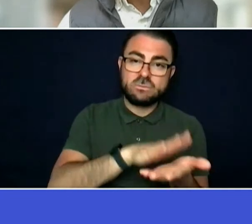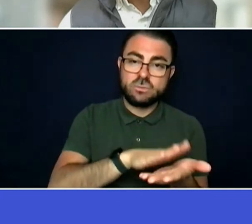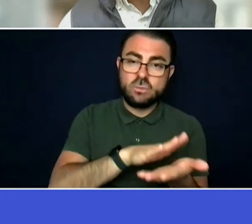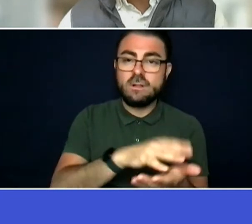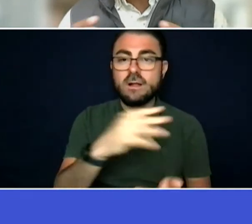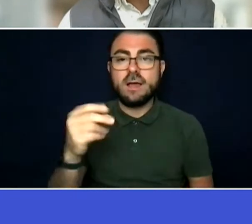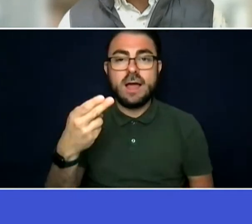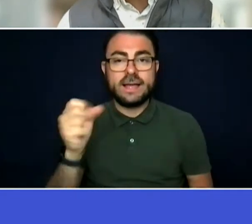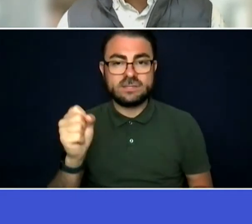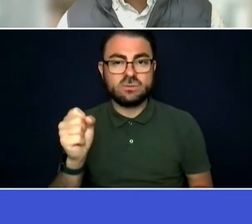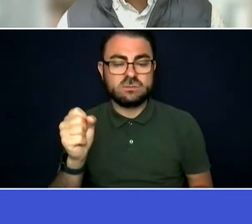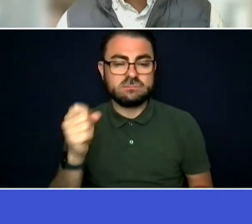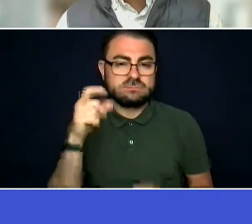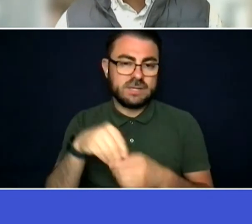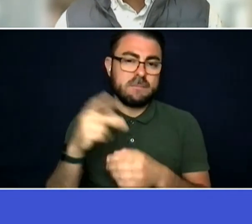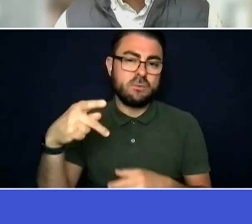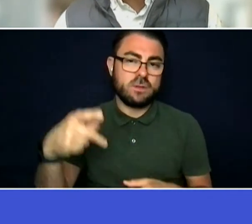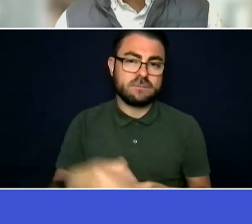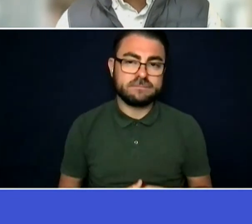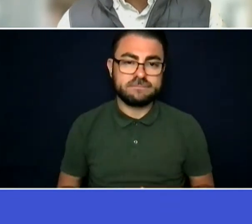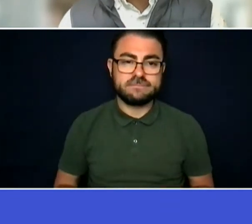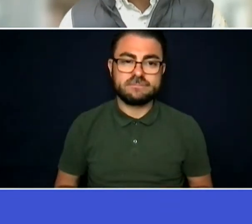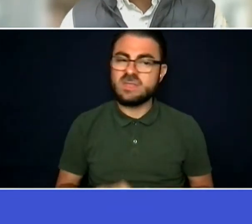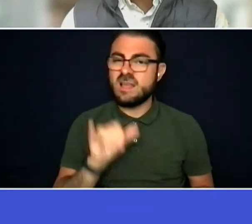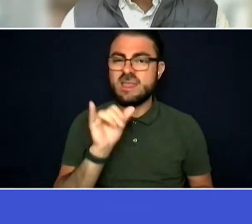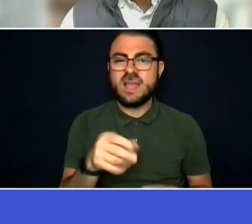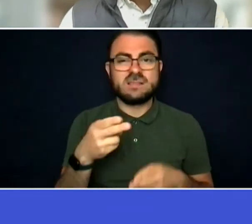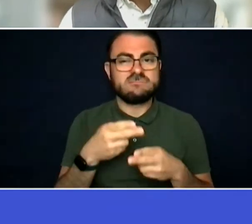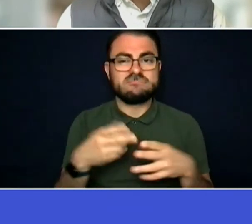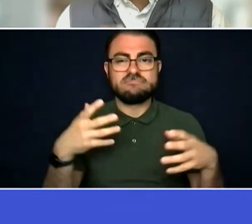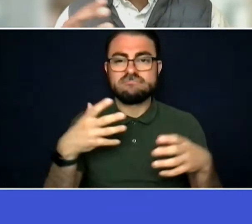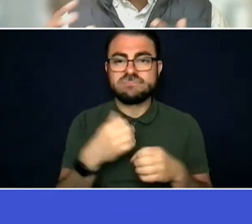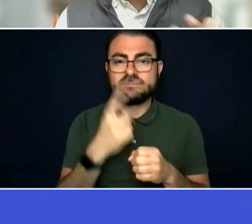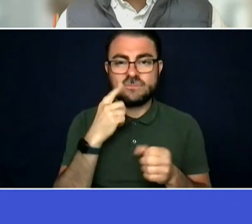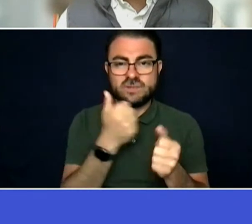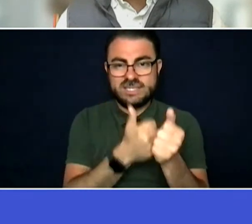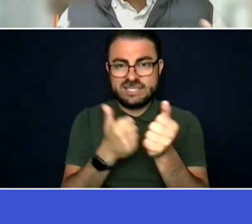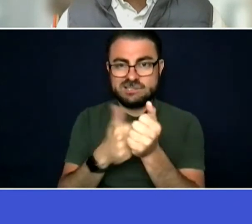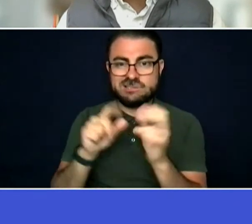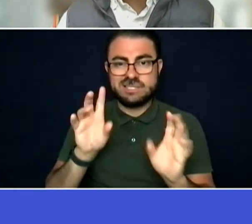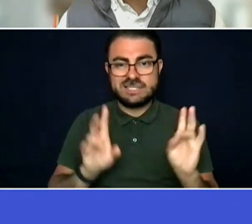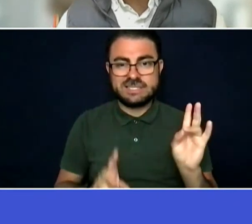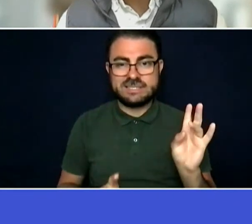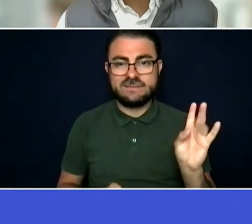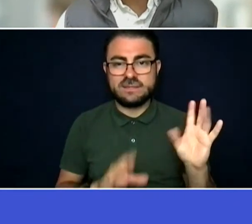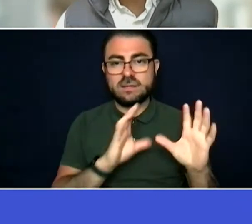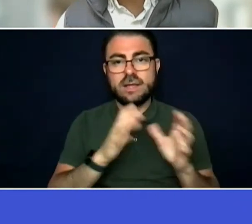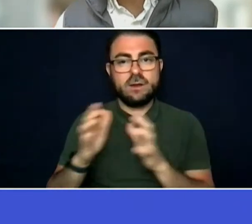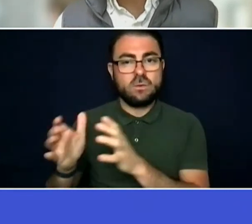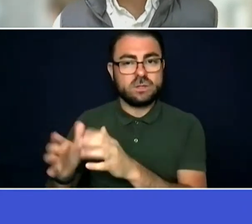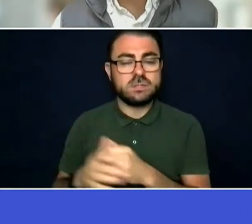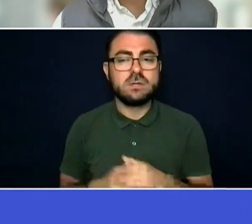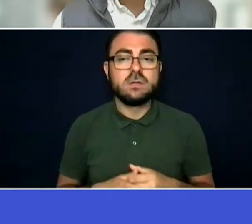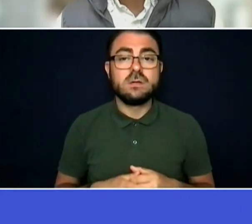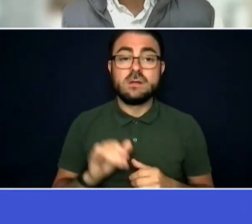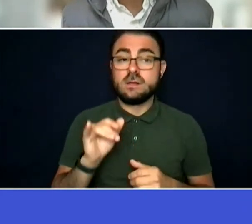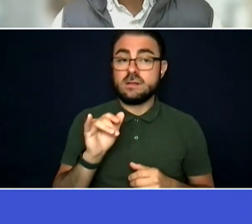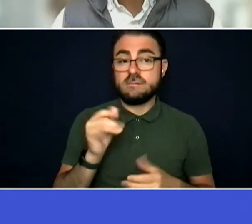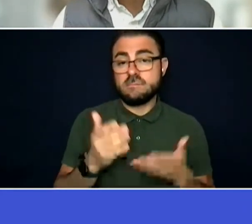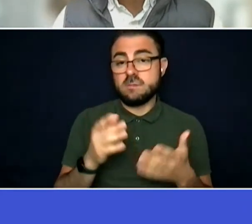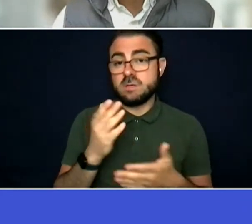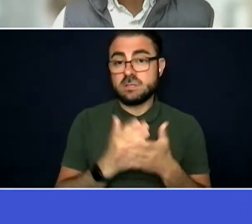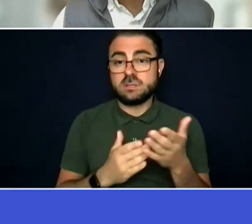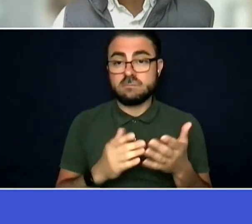So that just gives you a snippet of some of the things, and it's worth to go through as you see any individual area that you're interested in to track some of the more